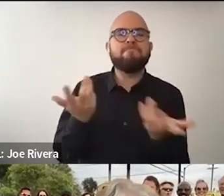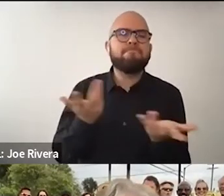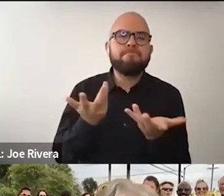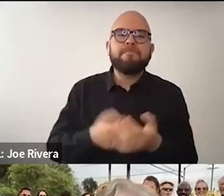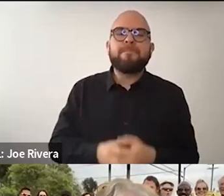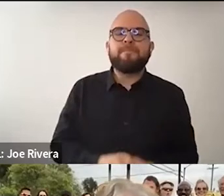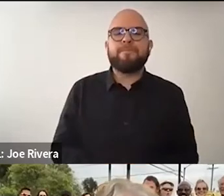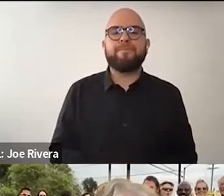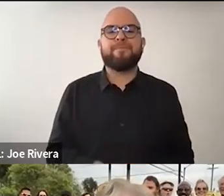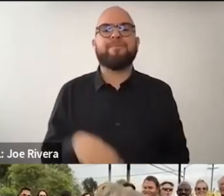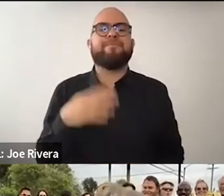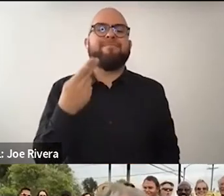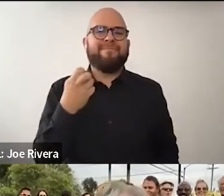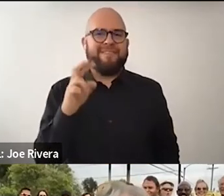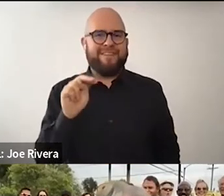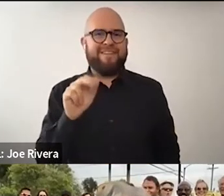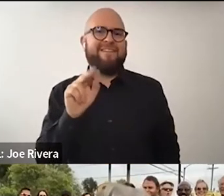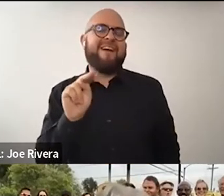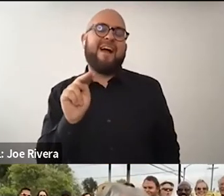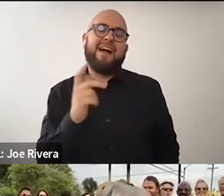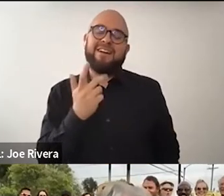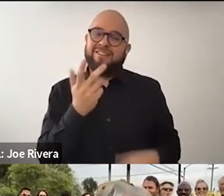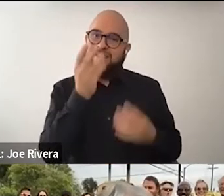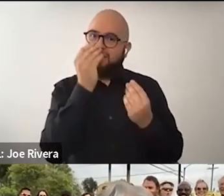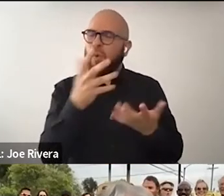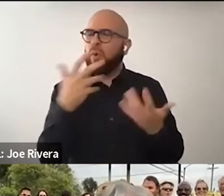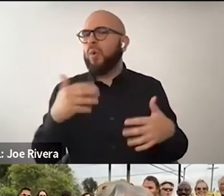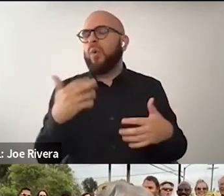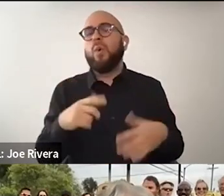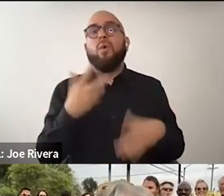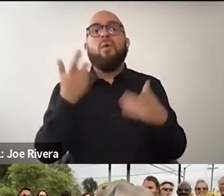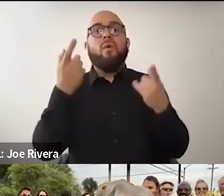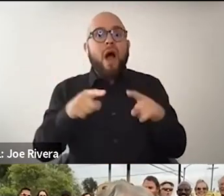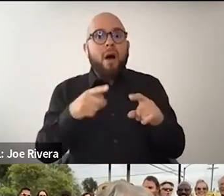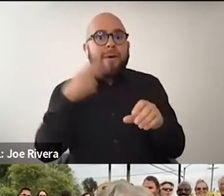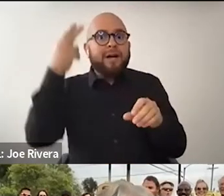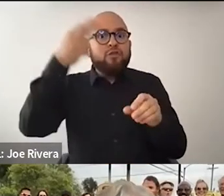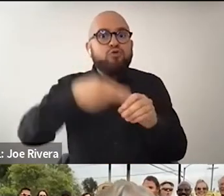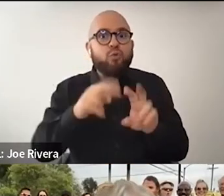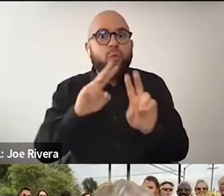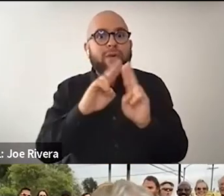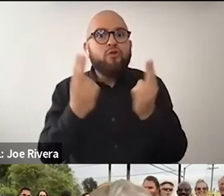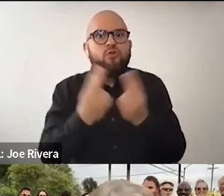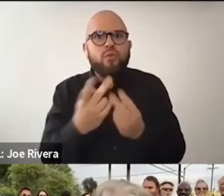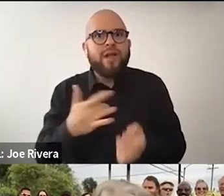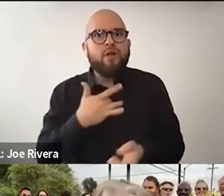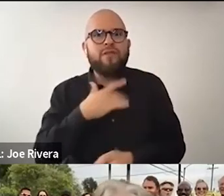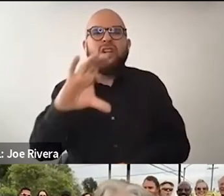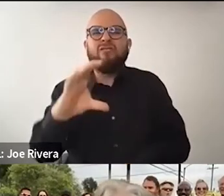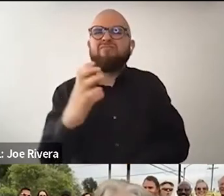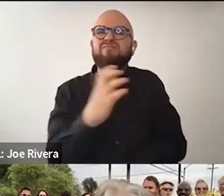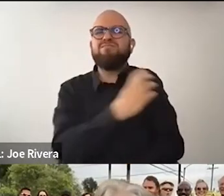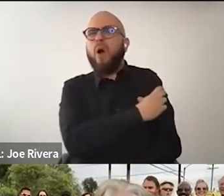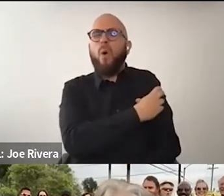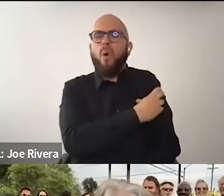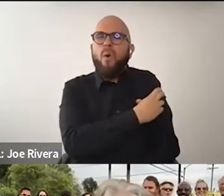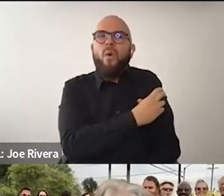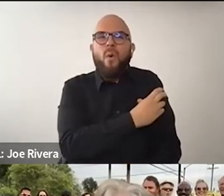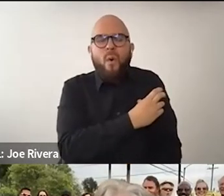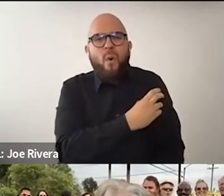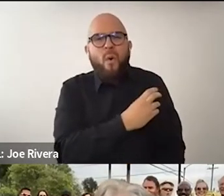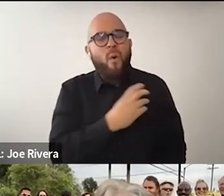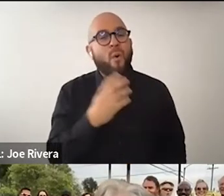feel empowered, because you're surrounded yourself by other people who have knowledge